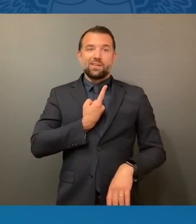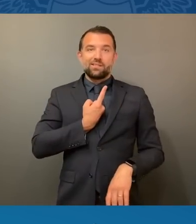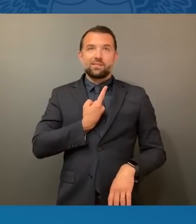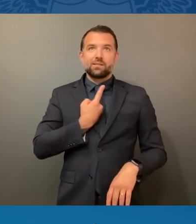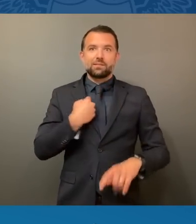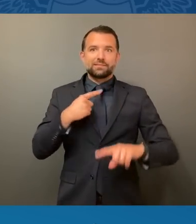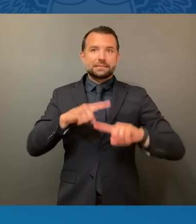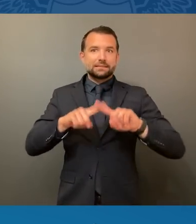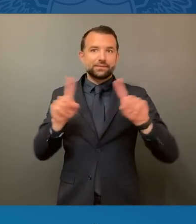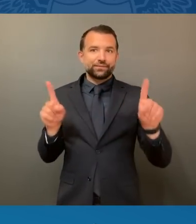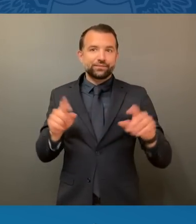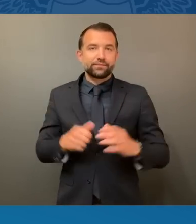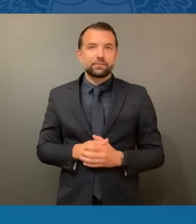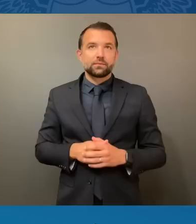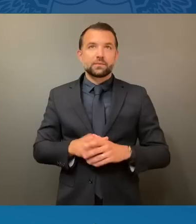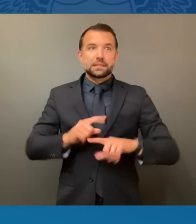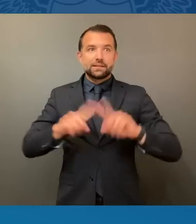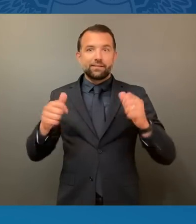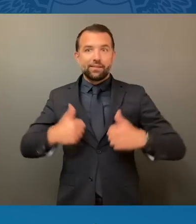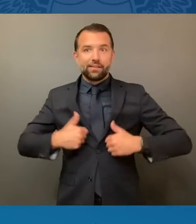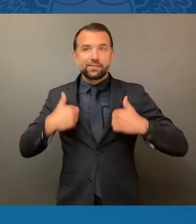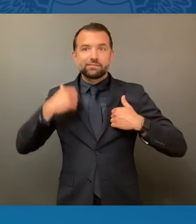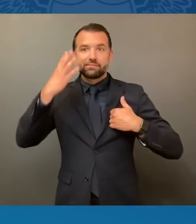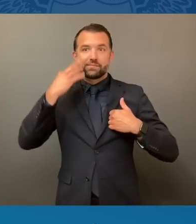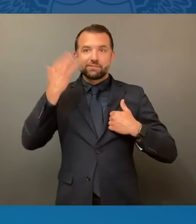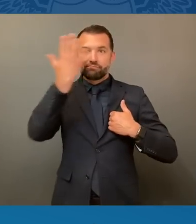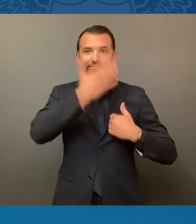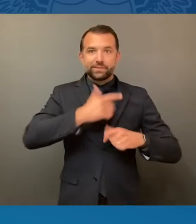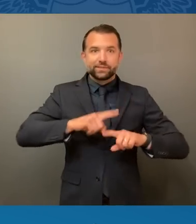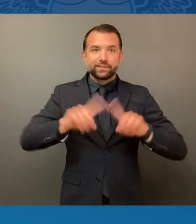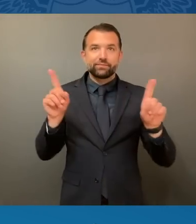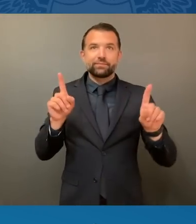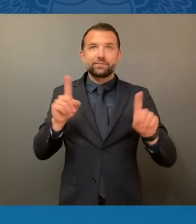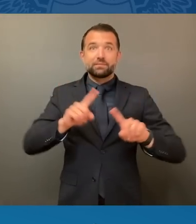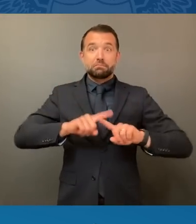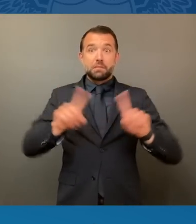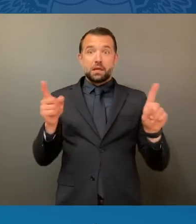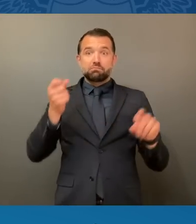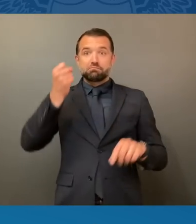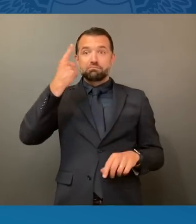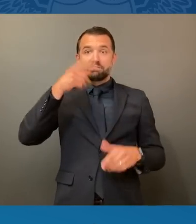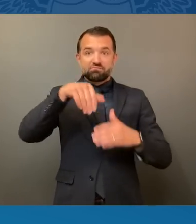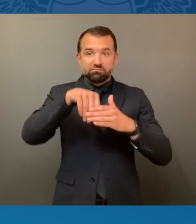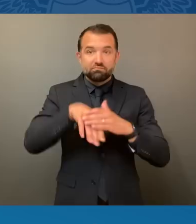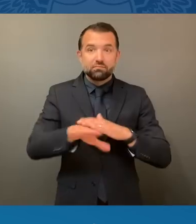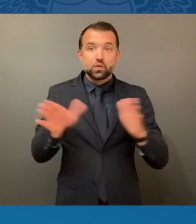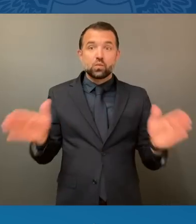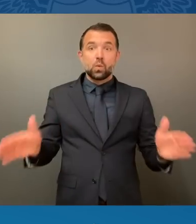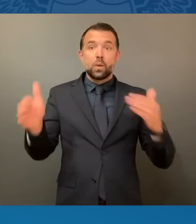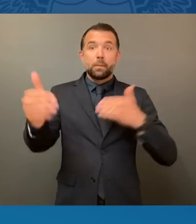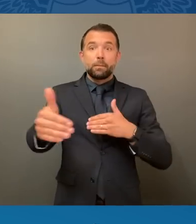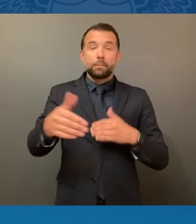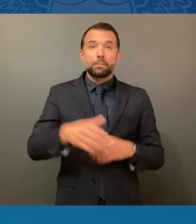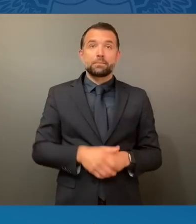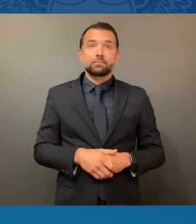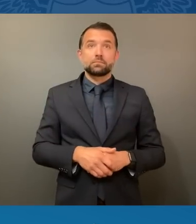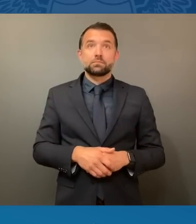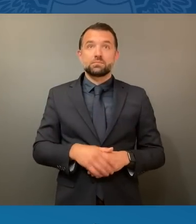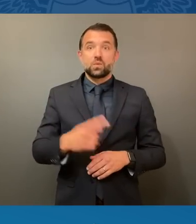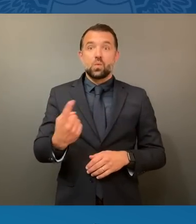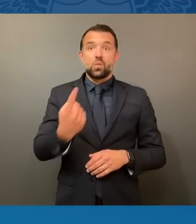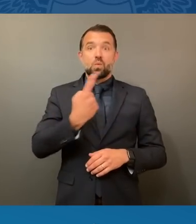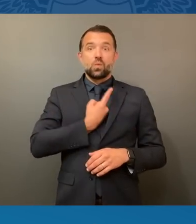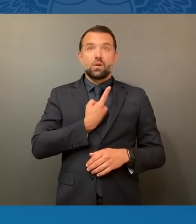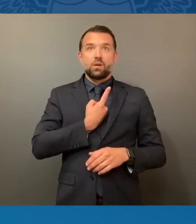we know that when we walk in those rooms, we're walking in with everyone. And with the